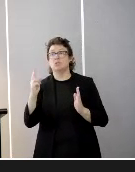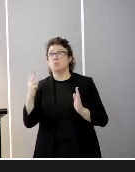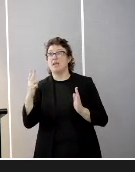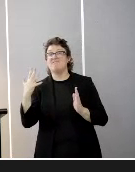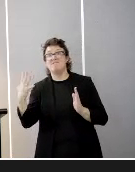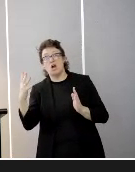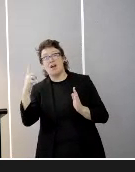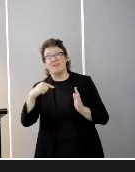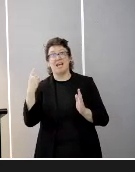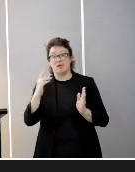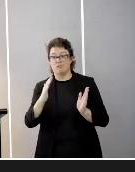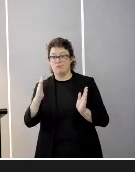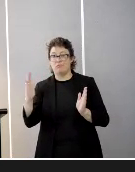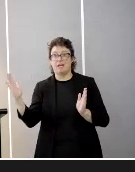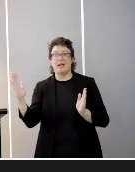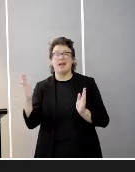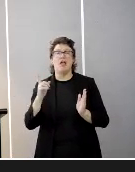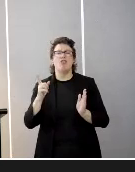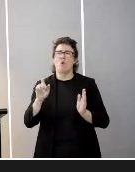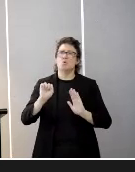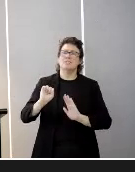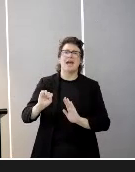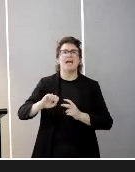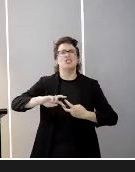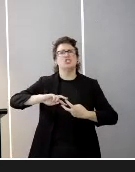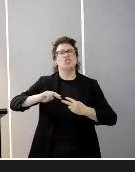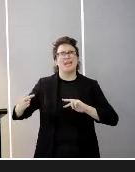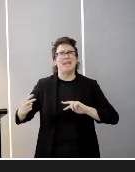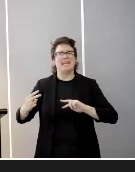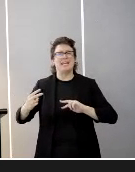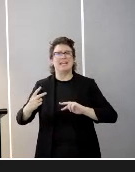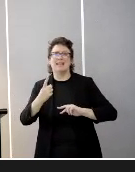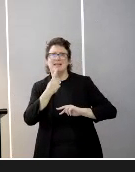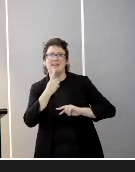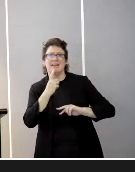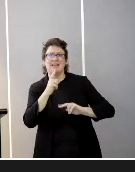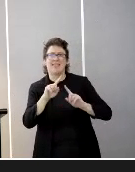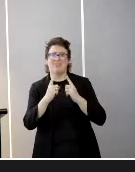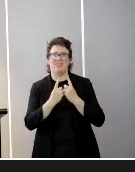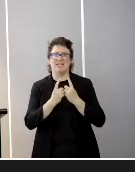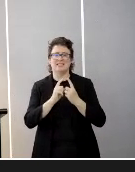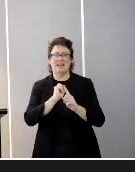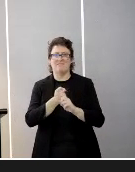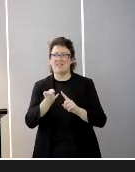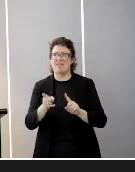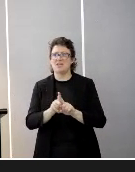that. And those are kind of genetic factors that are kind of causing those differences.